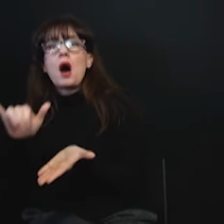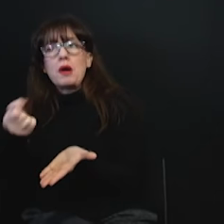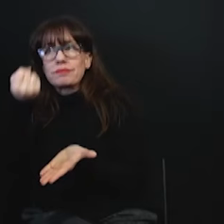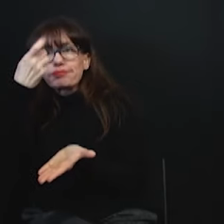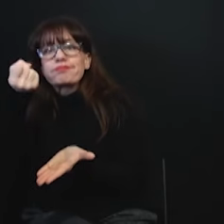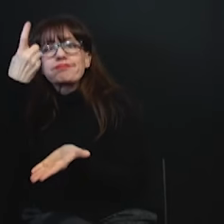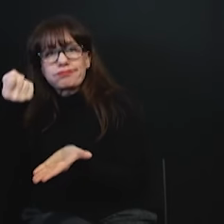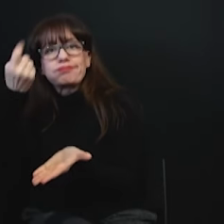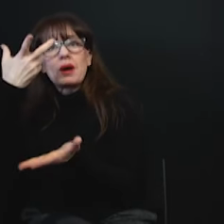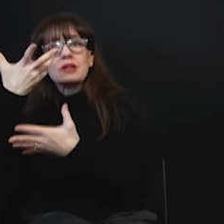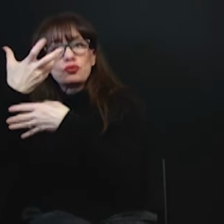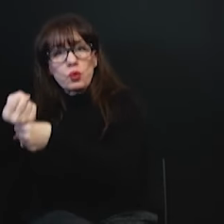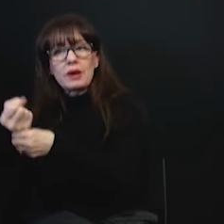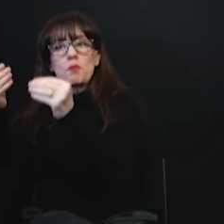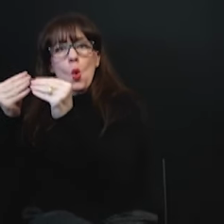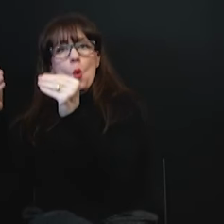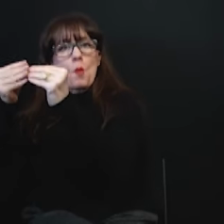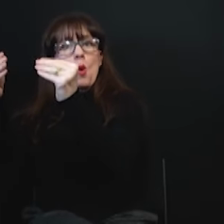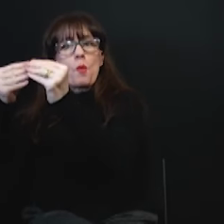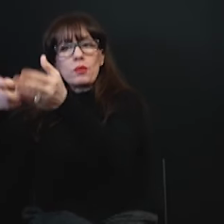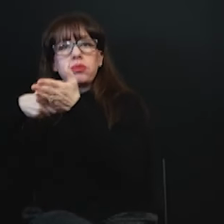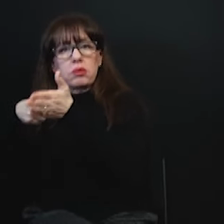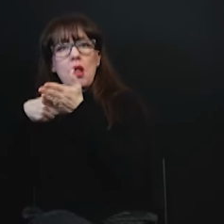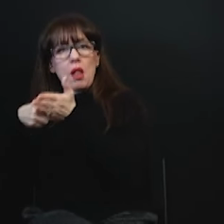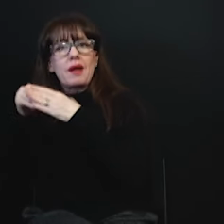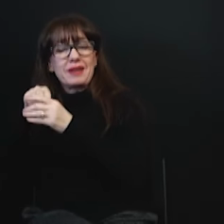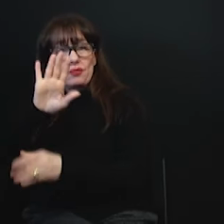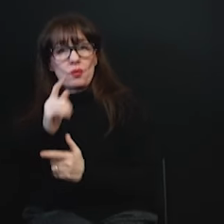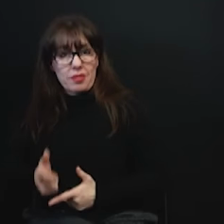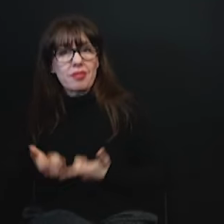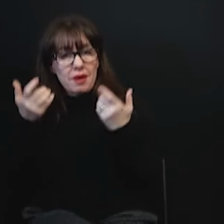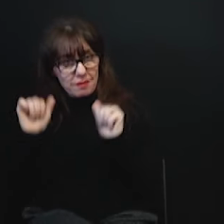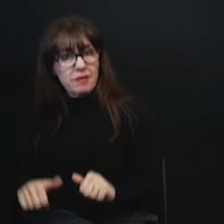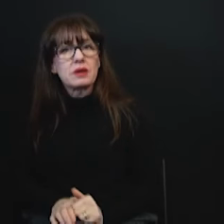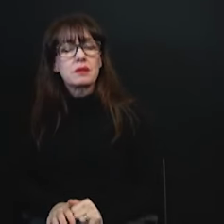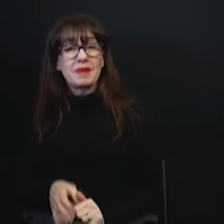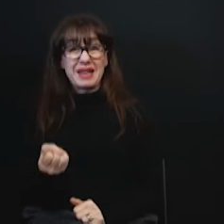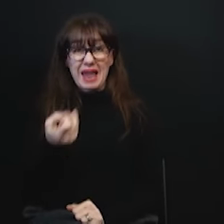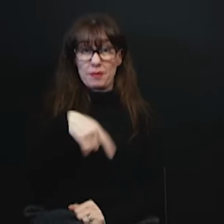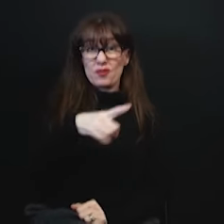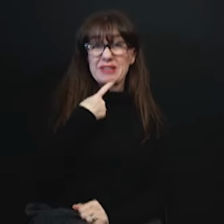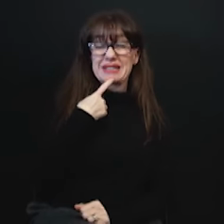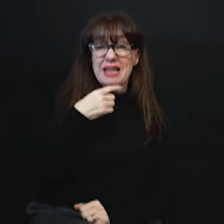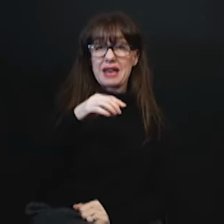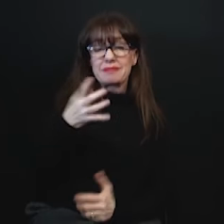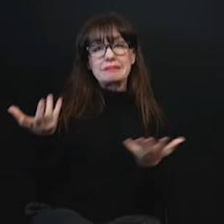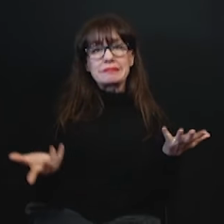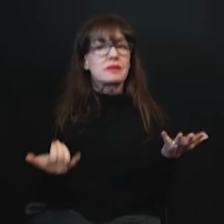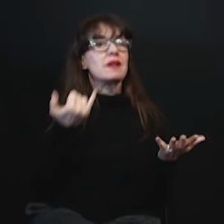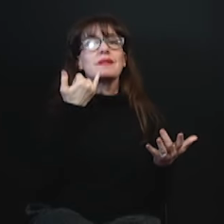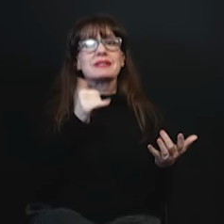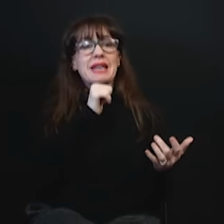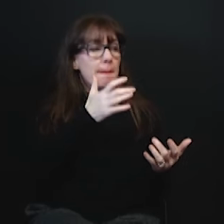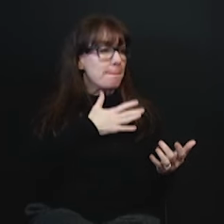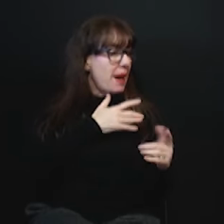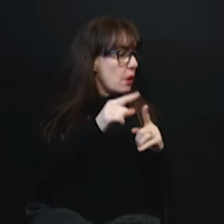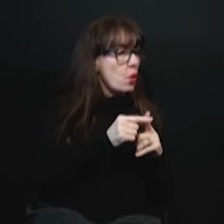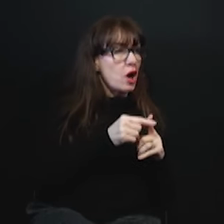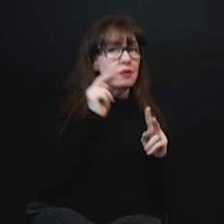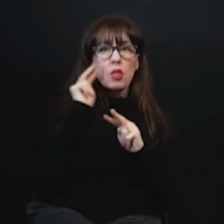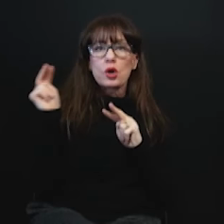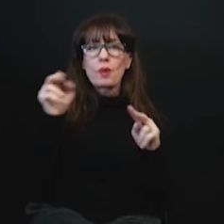his trustworthiness will be demonstrated in your life. But how many of us can say, if you can't take my word for it, look around at your brothers